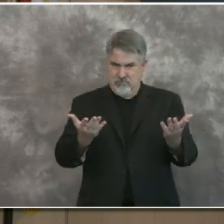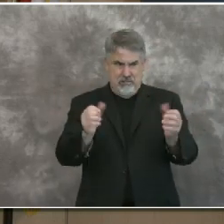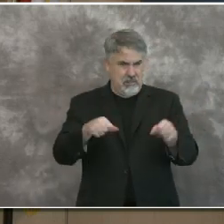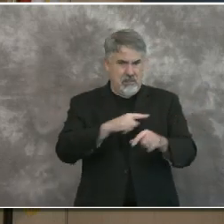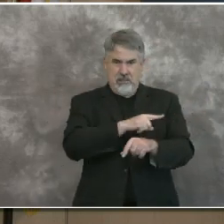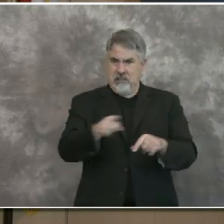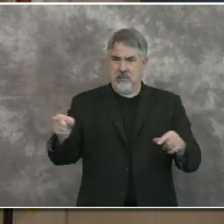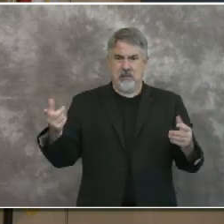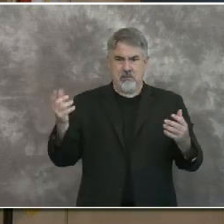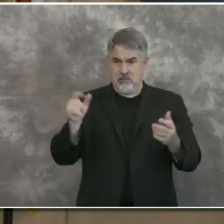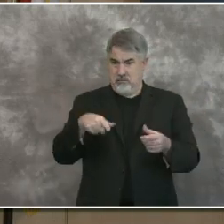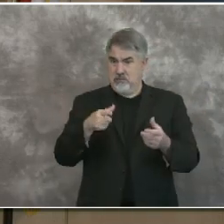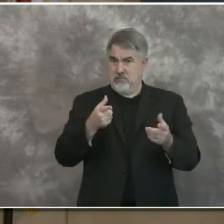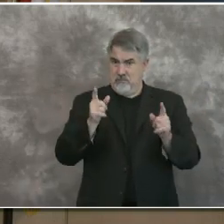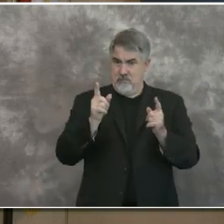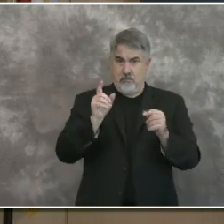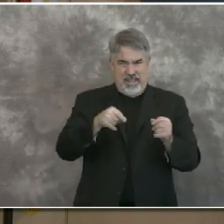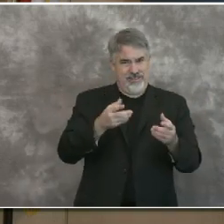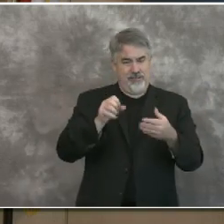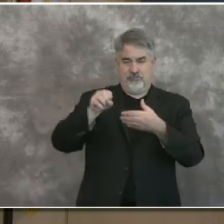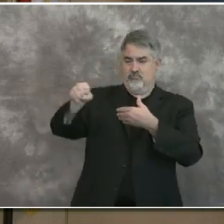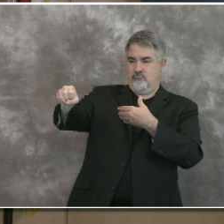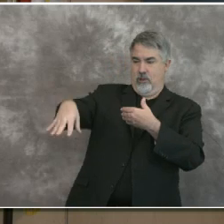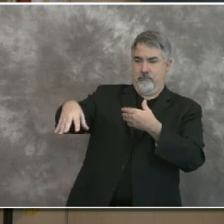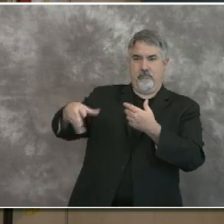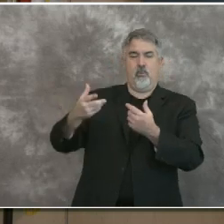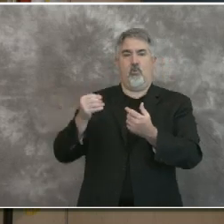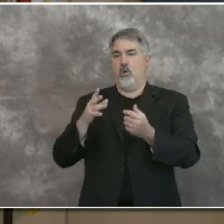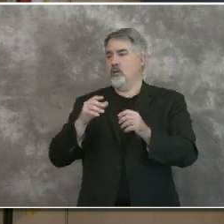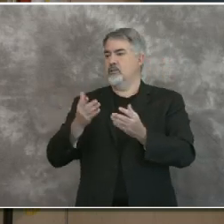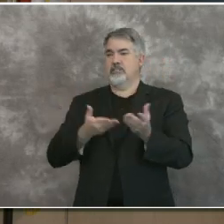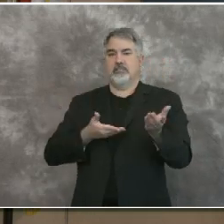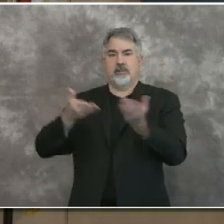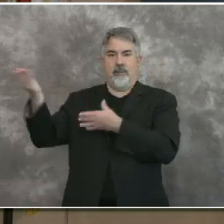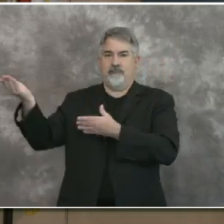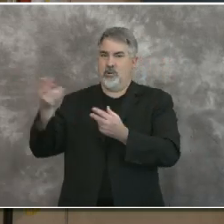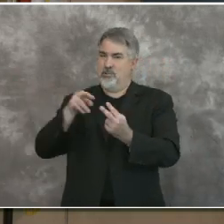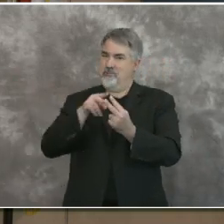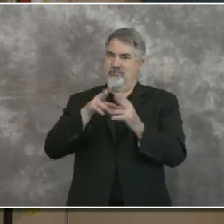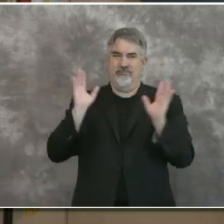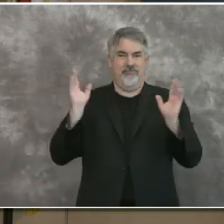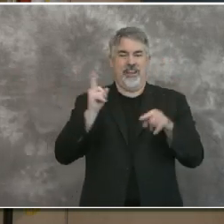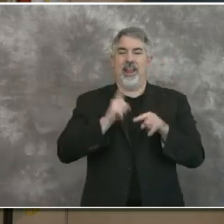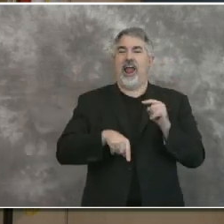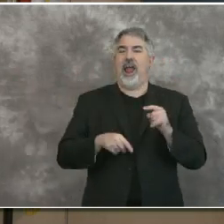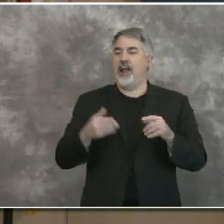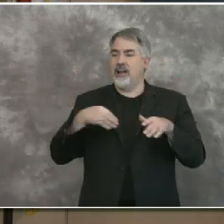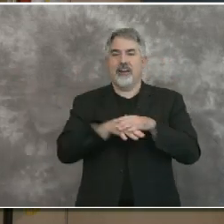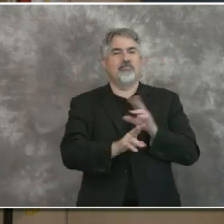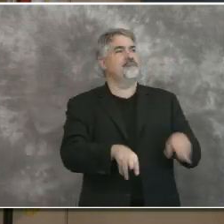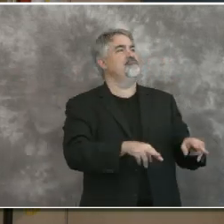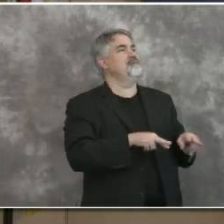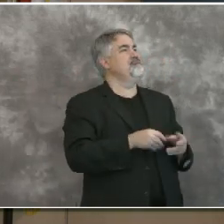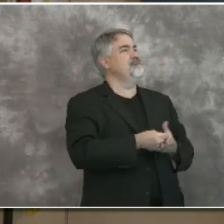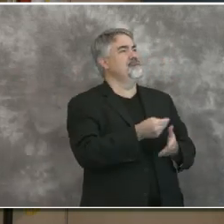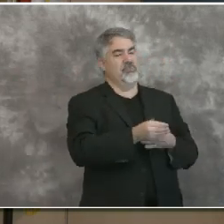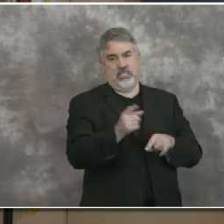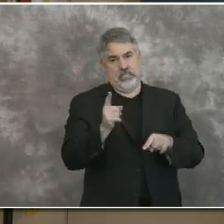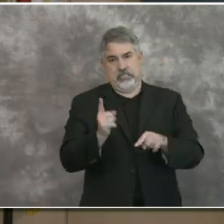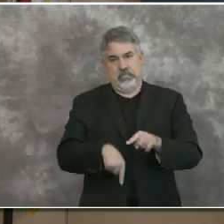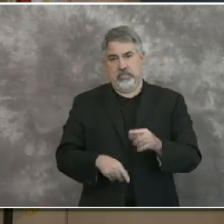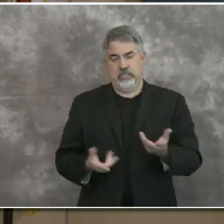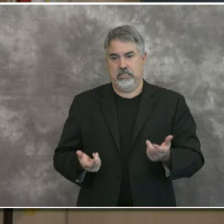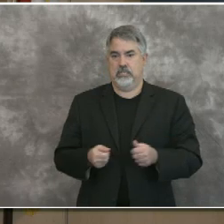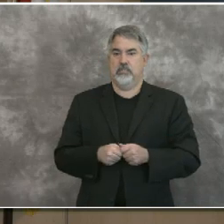curbside. And so those are able to open, and there's nothing in the essential business or in the new one that outlines what size